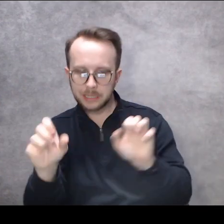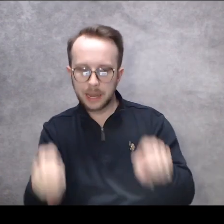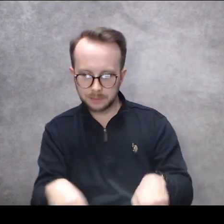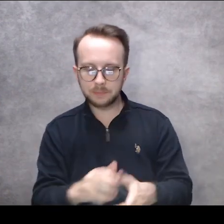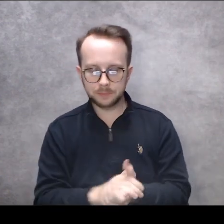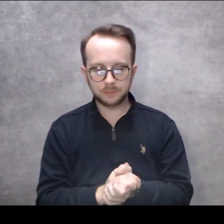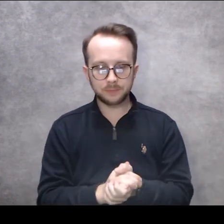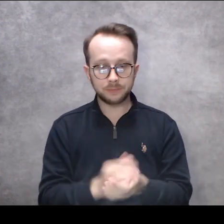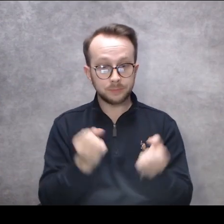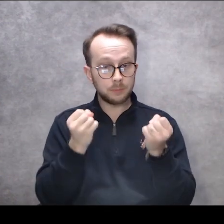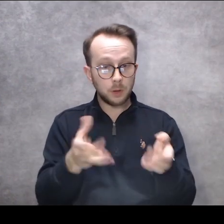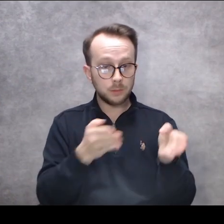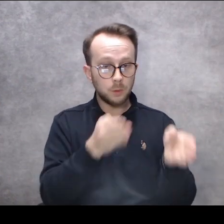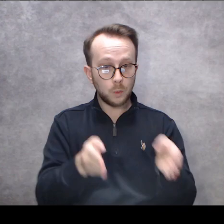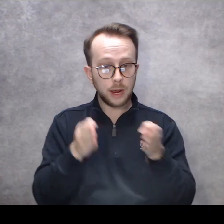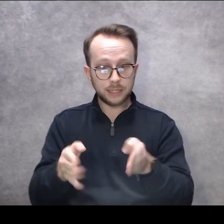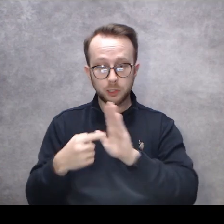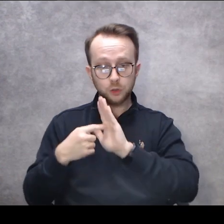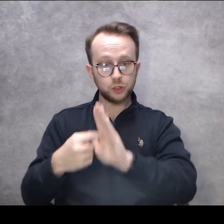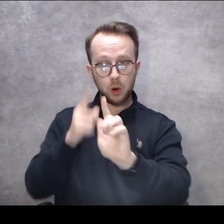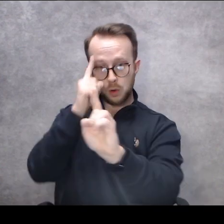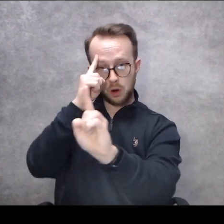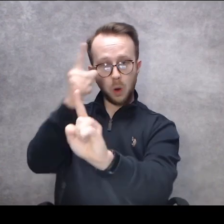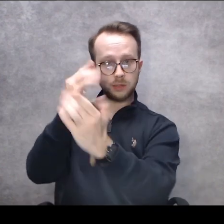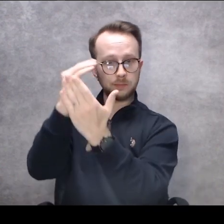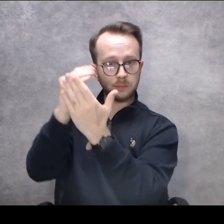Multiple ways to display goals.